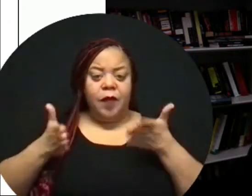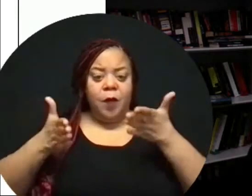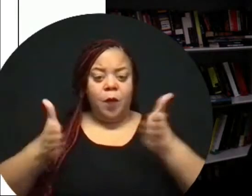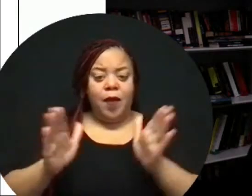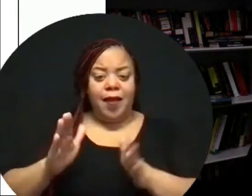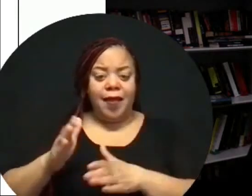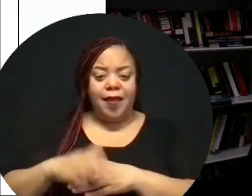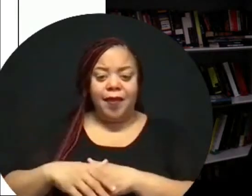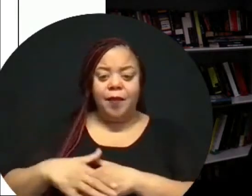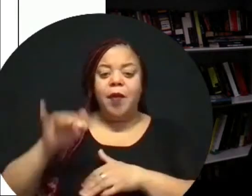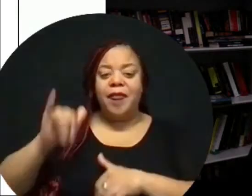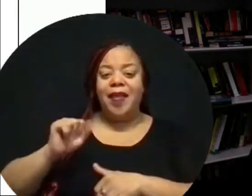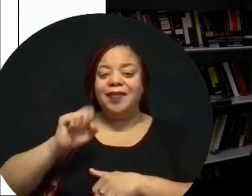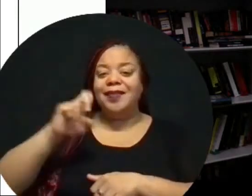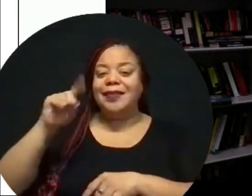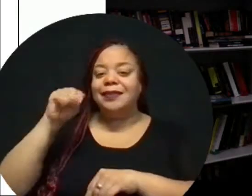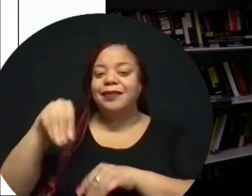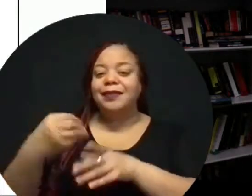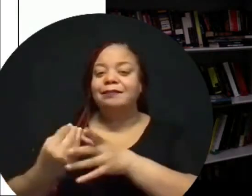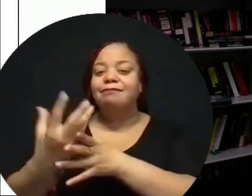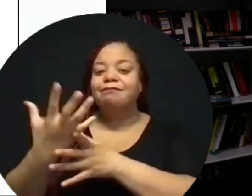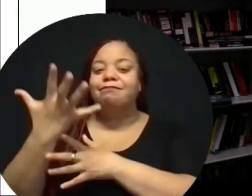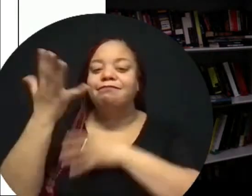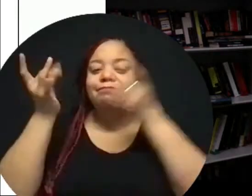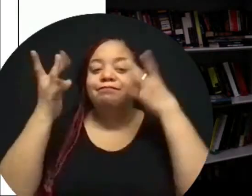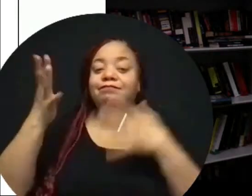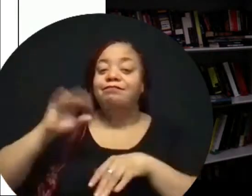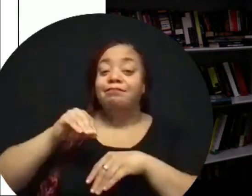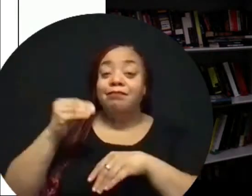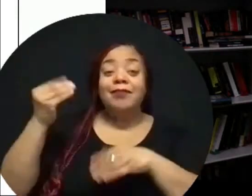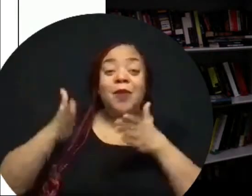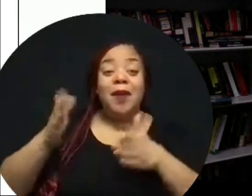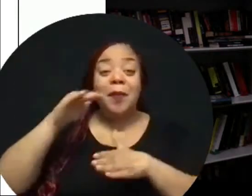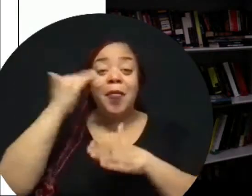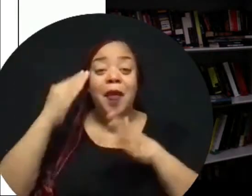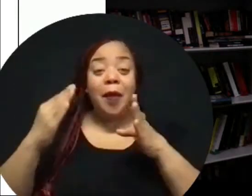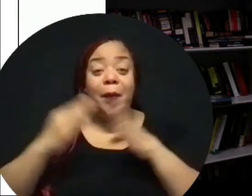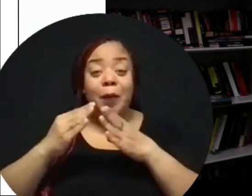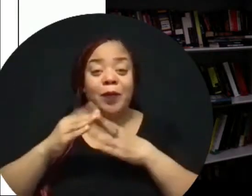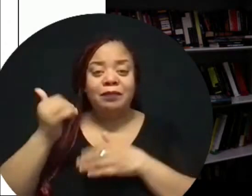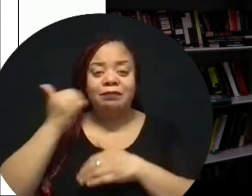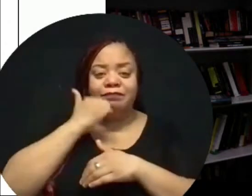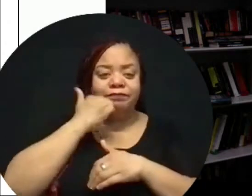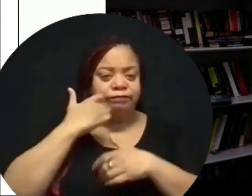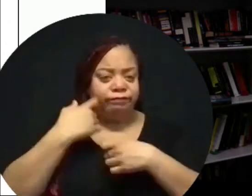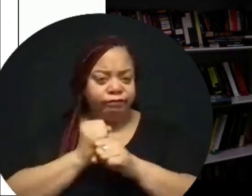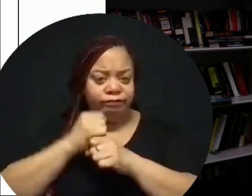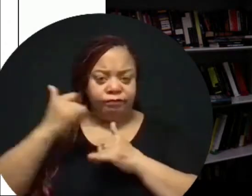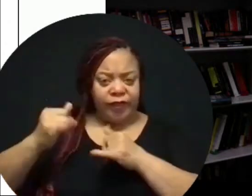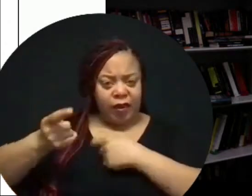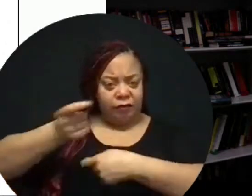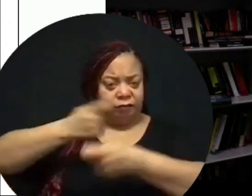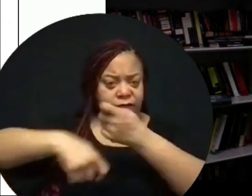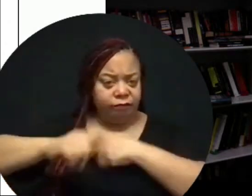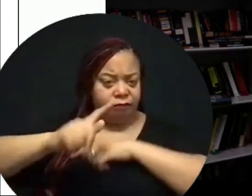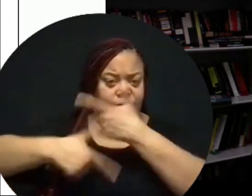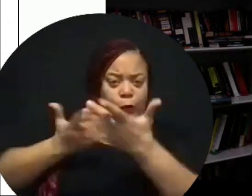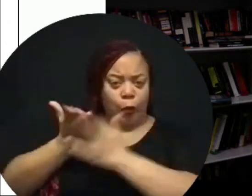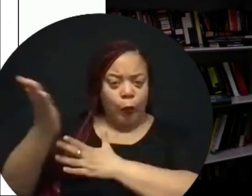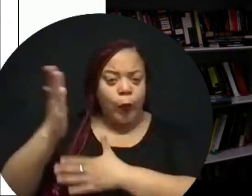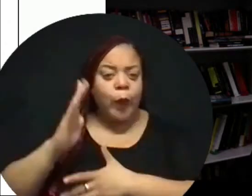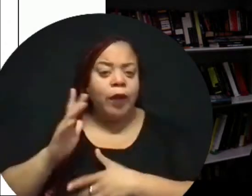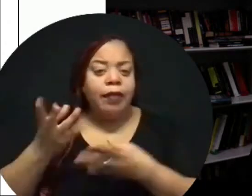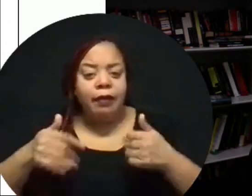think that really is a return to our own ability to feed ourselves